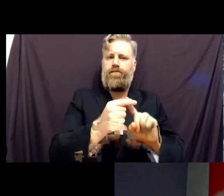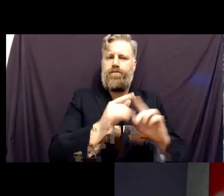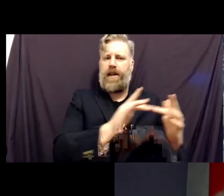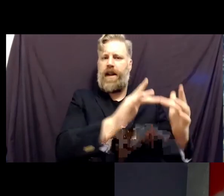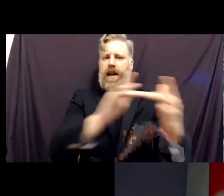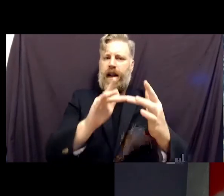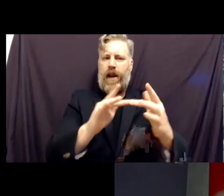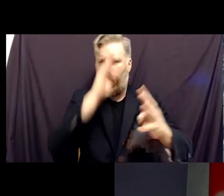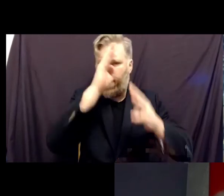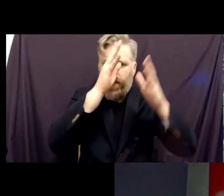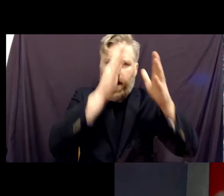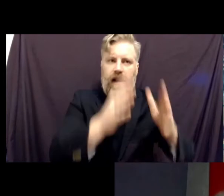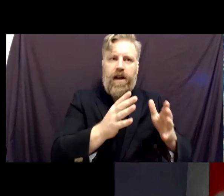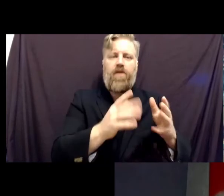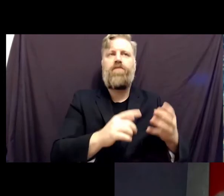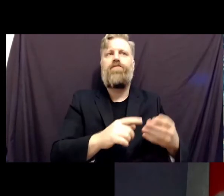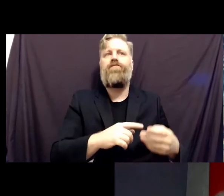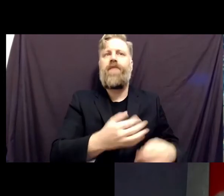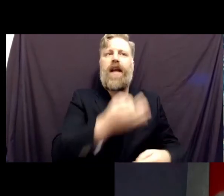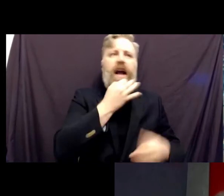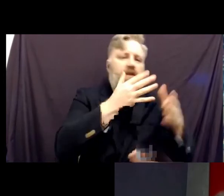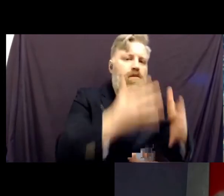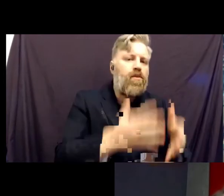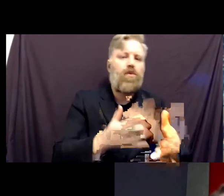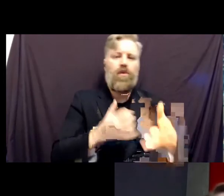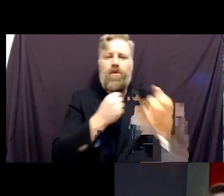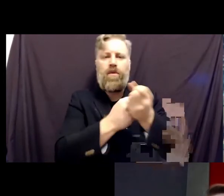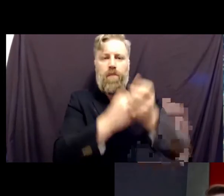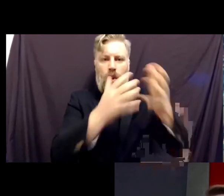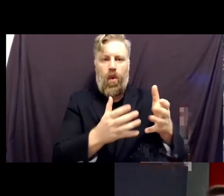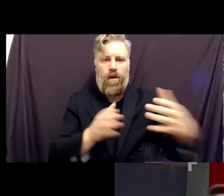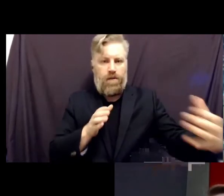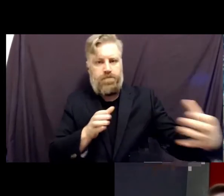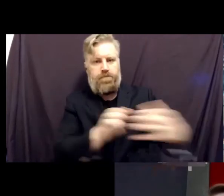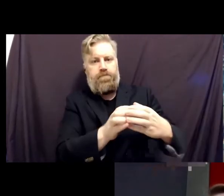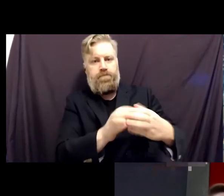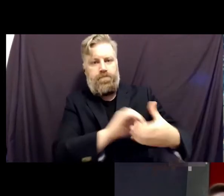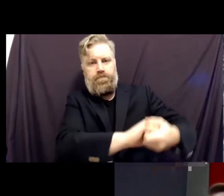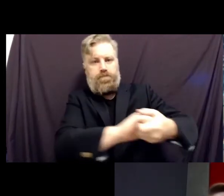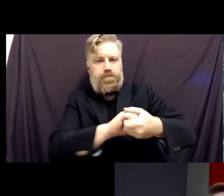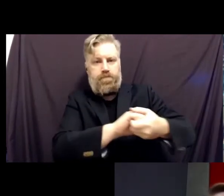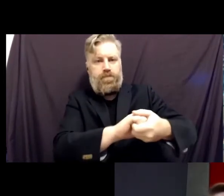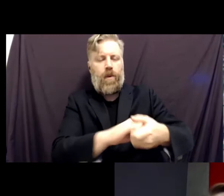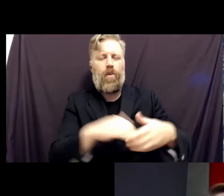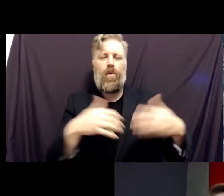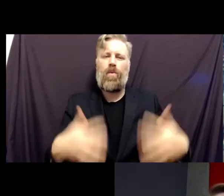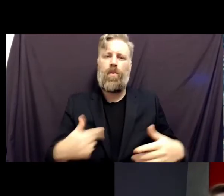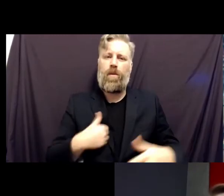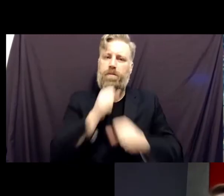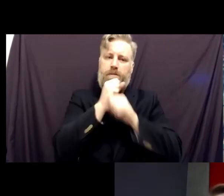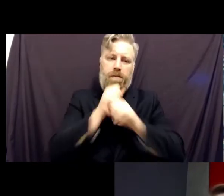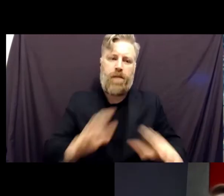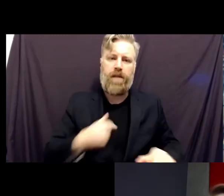innovators, experts, and supporters, I feel blessed to be part of